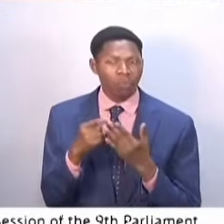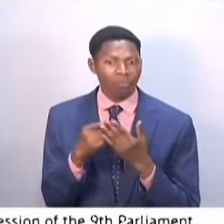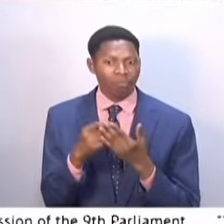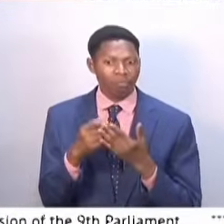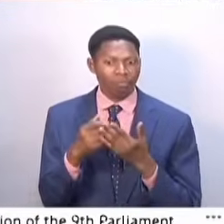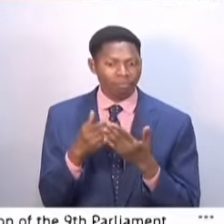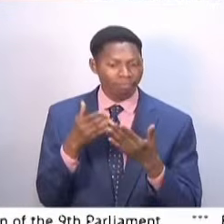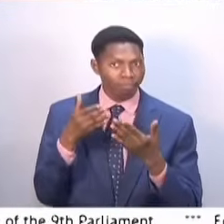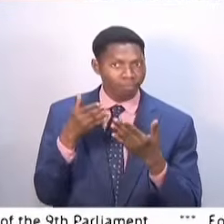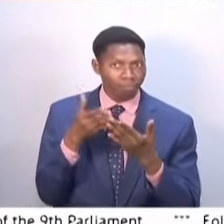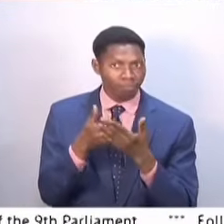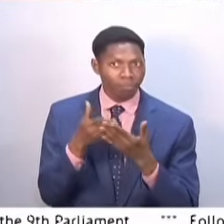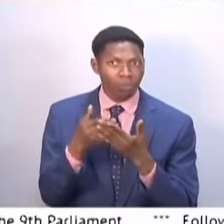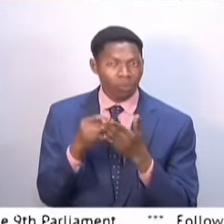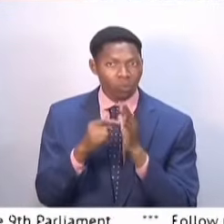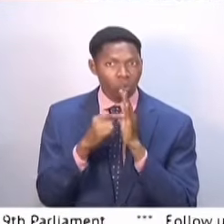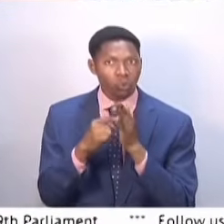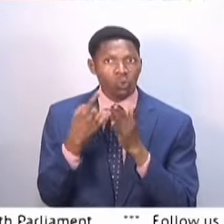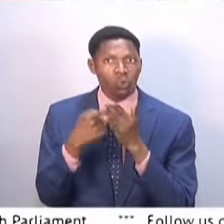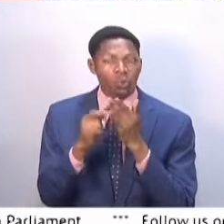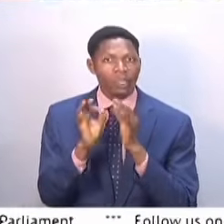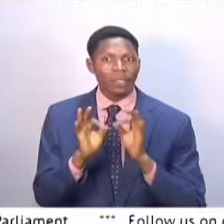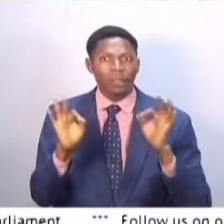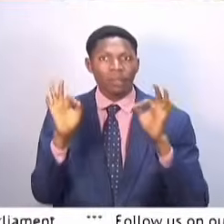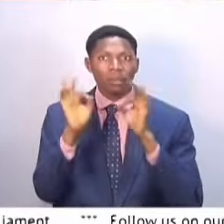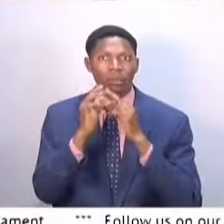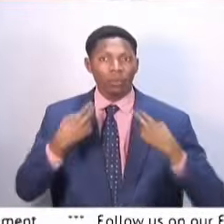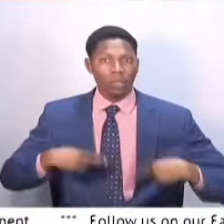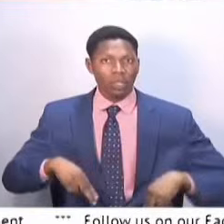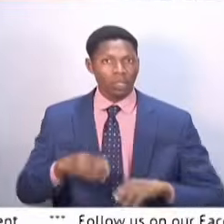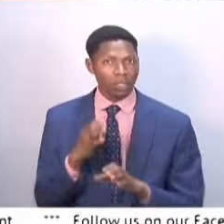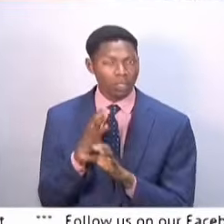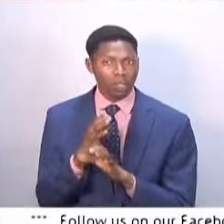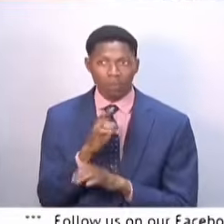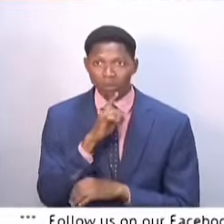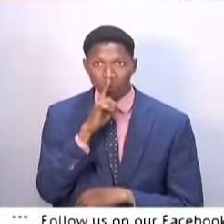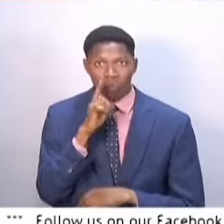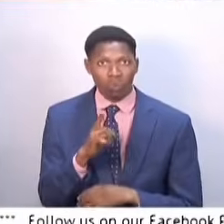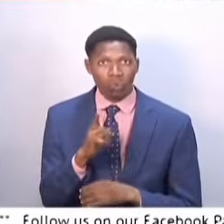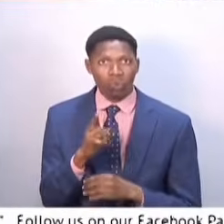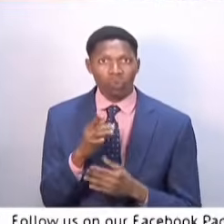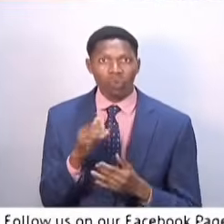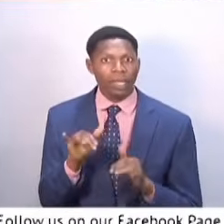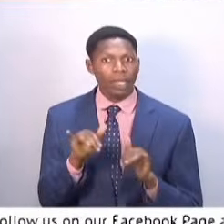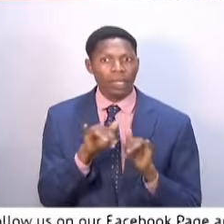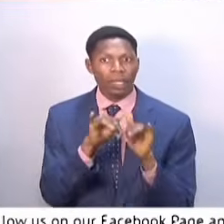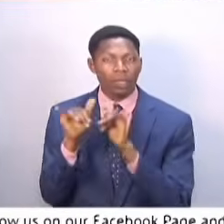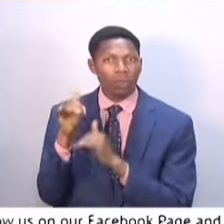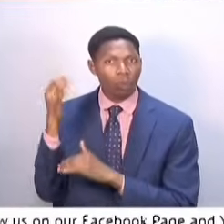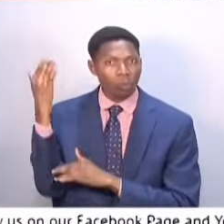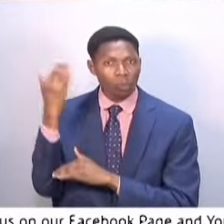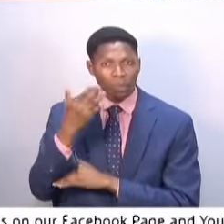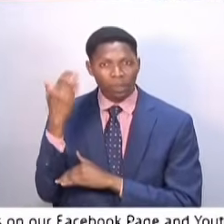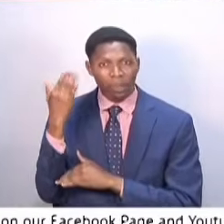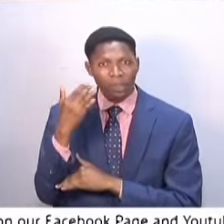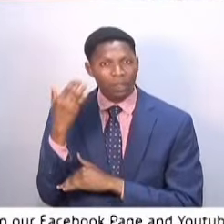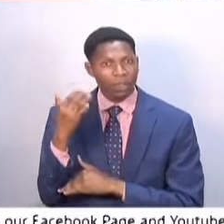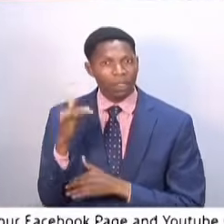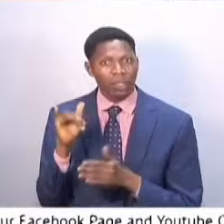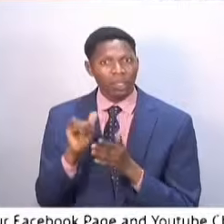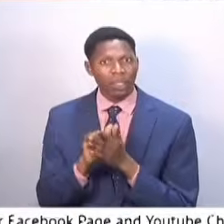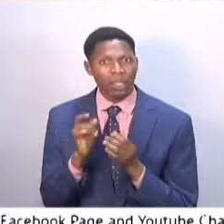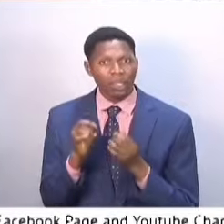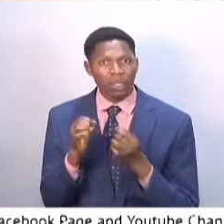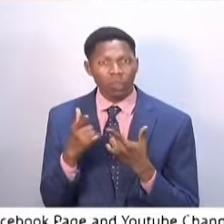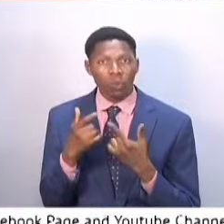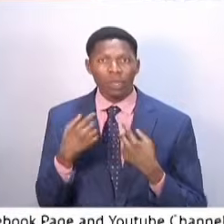importance of healthcare. And indeed, Mr. Speaker, the common statement is that